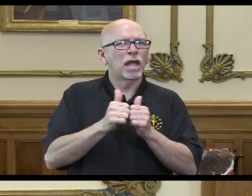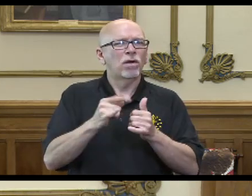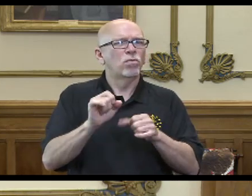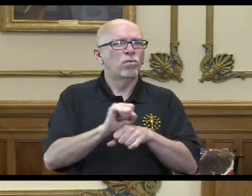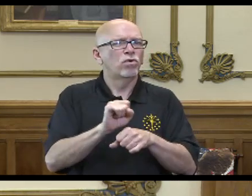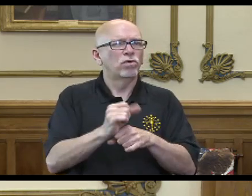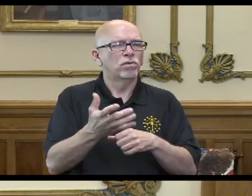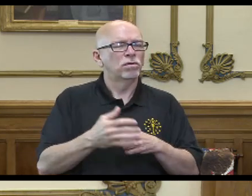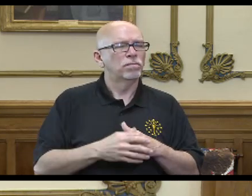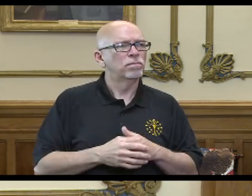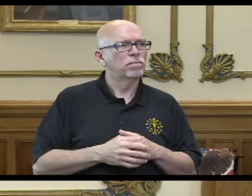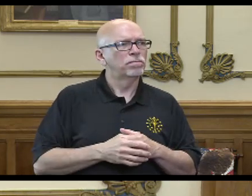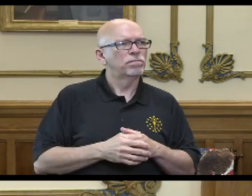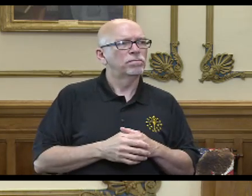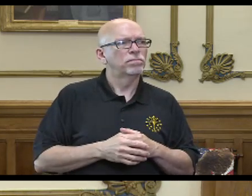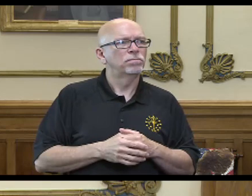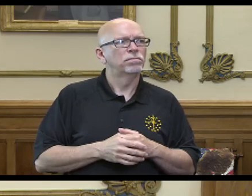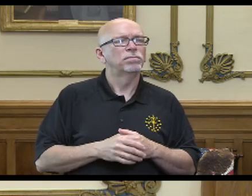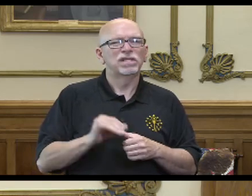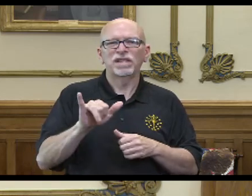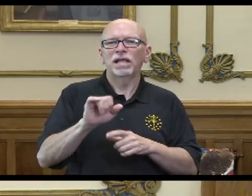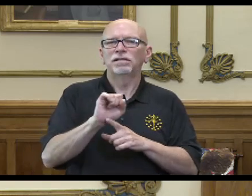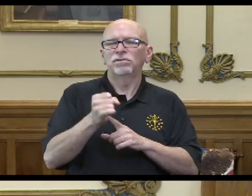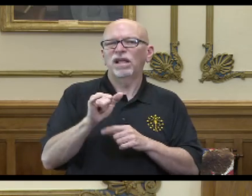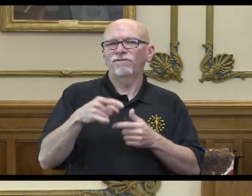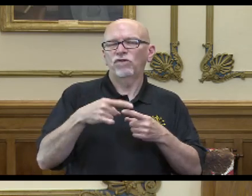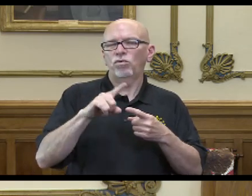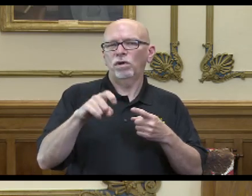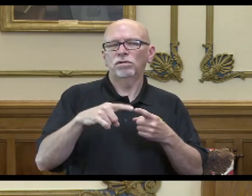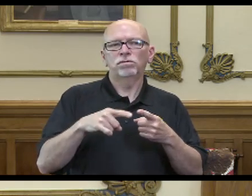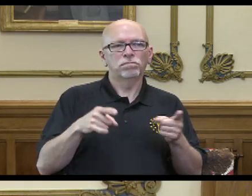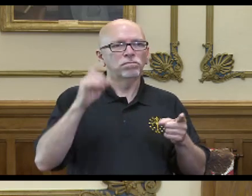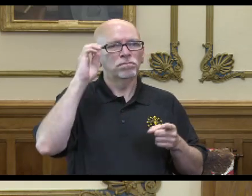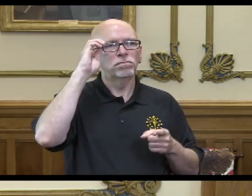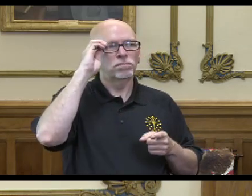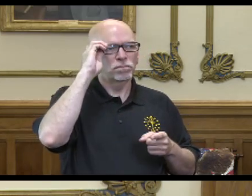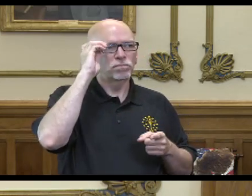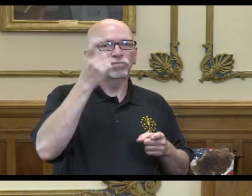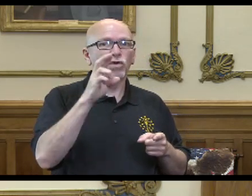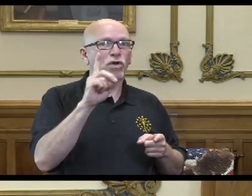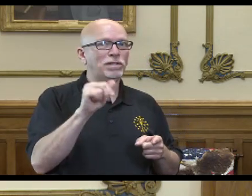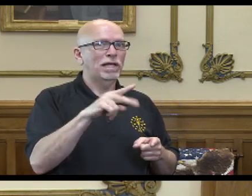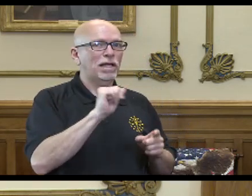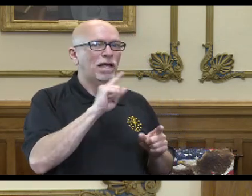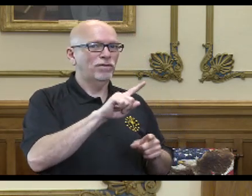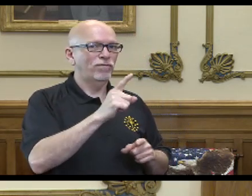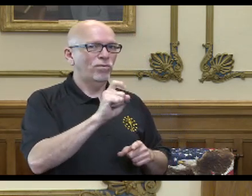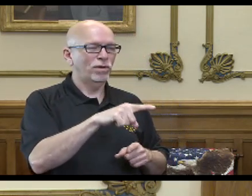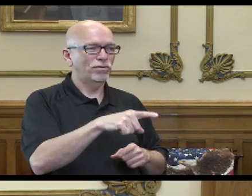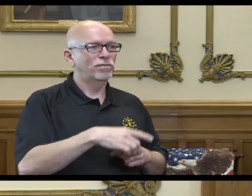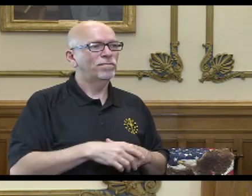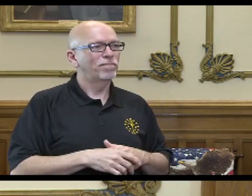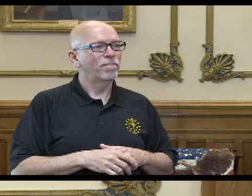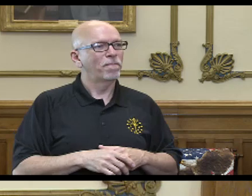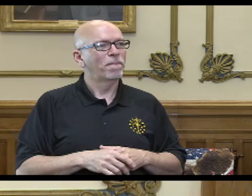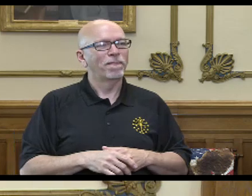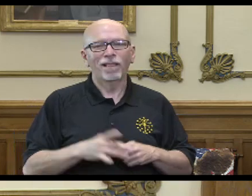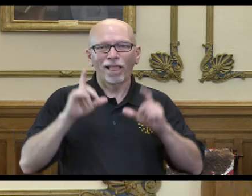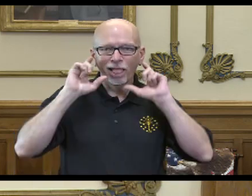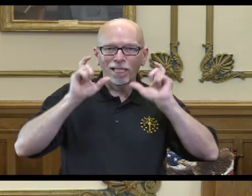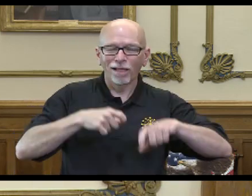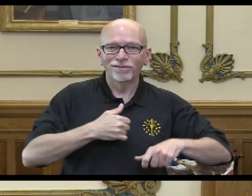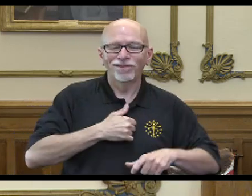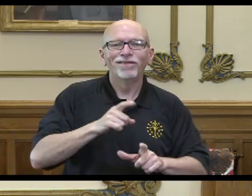work Yeah. in that situation? That's my first question. Dr. Dan will answer your first one. Take my mask off, sorry.